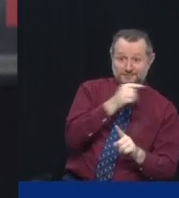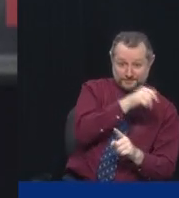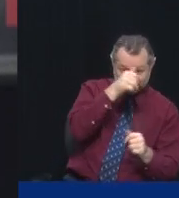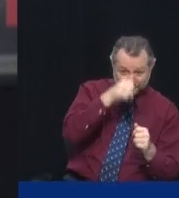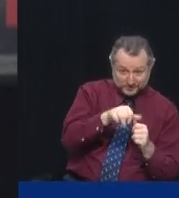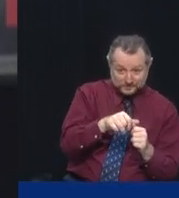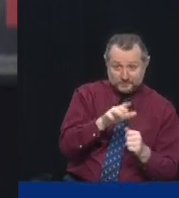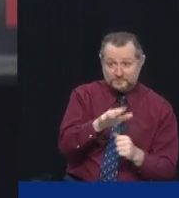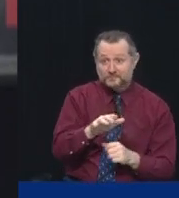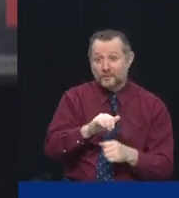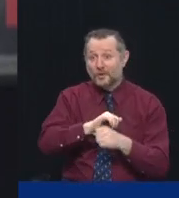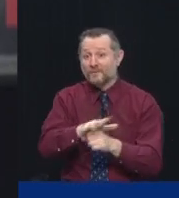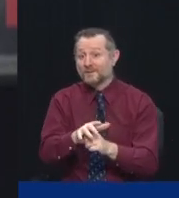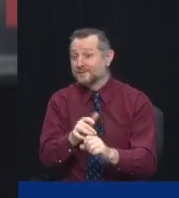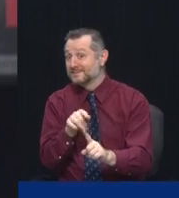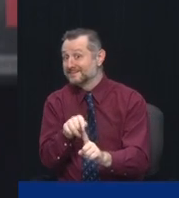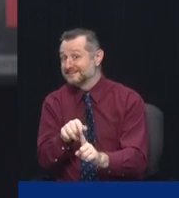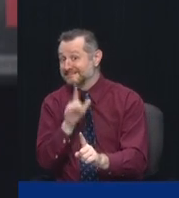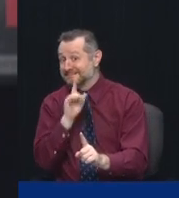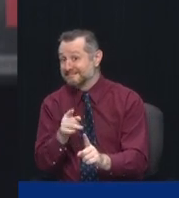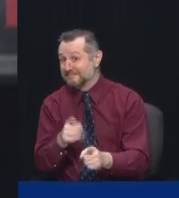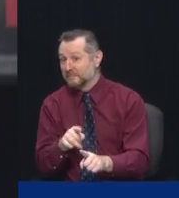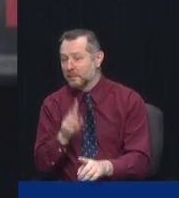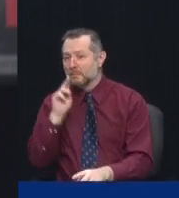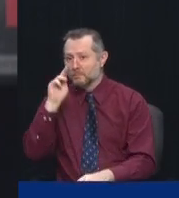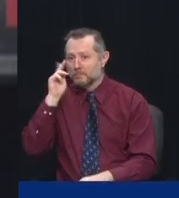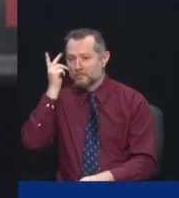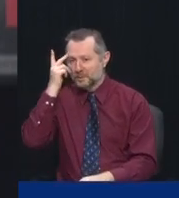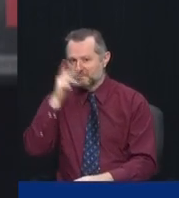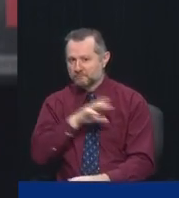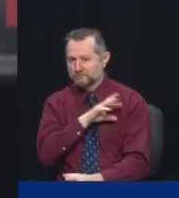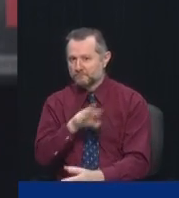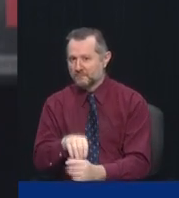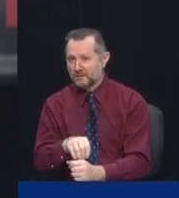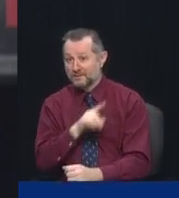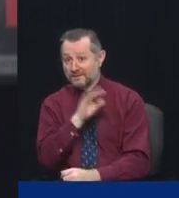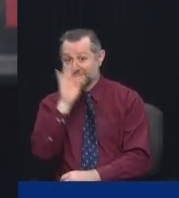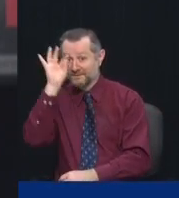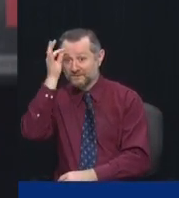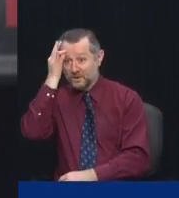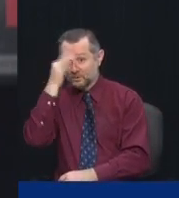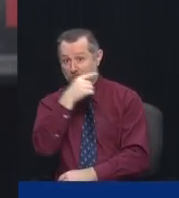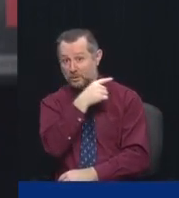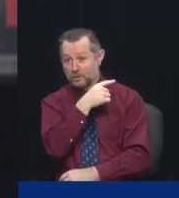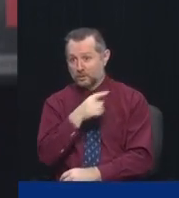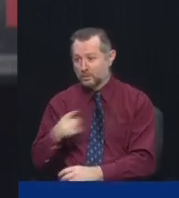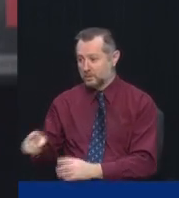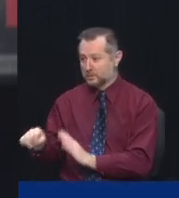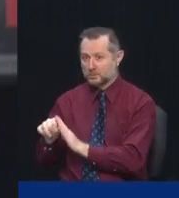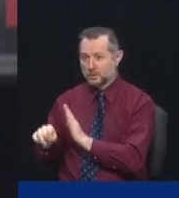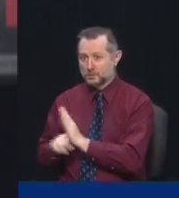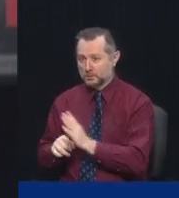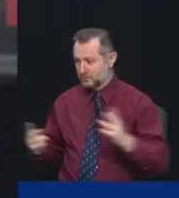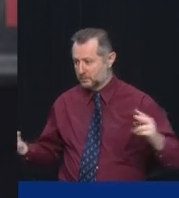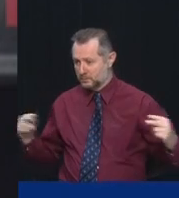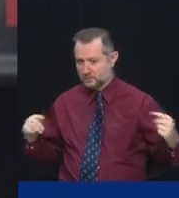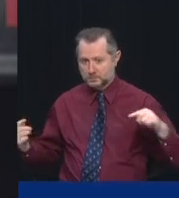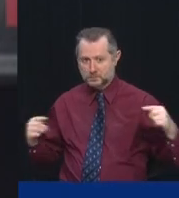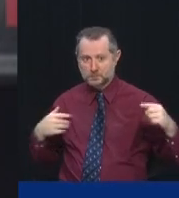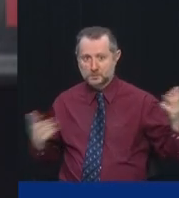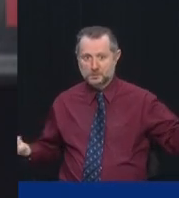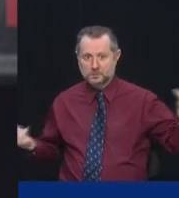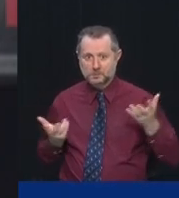COVID situation was highly politicized. It was politicized between the federal government and the state governments. And the federal government, I